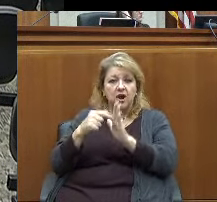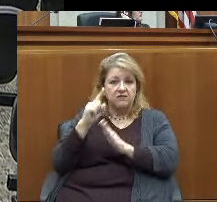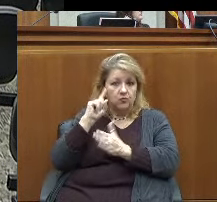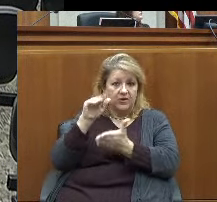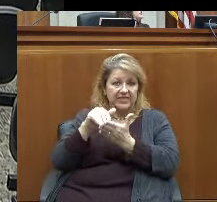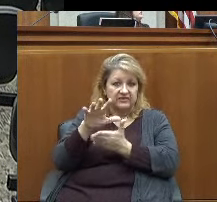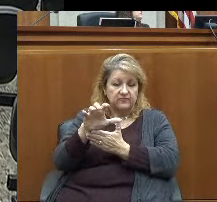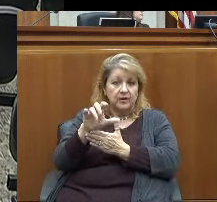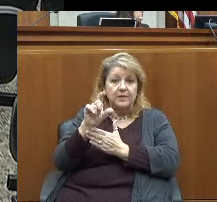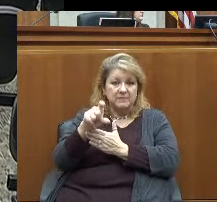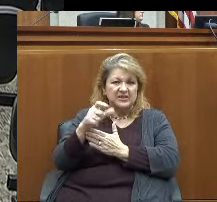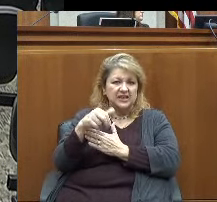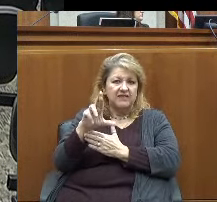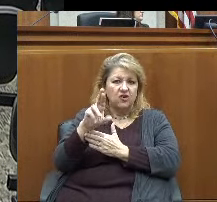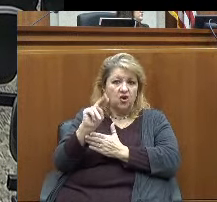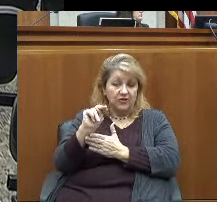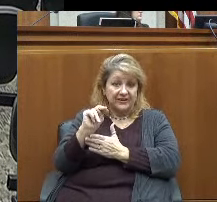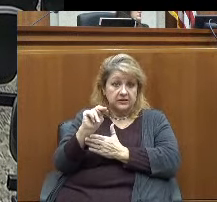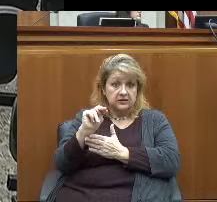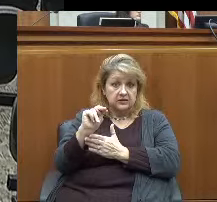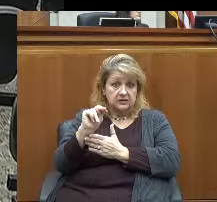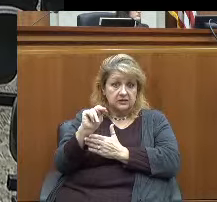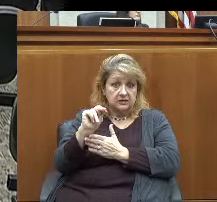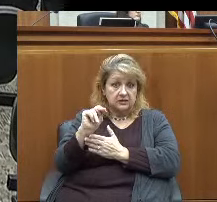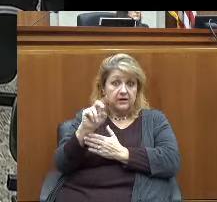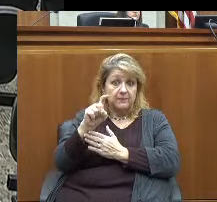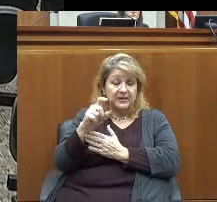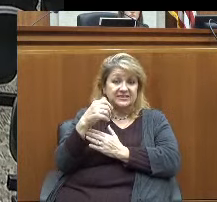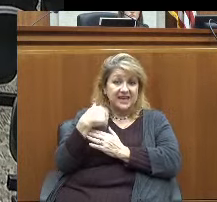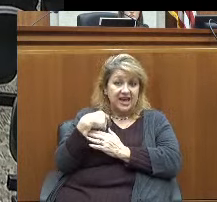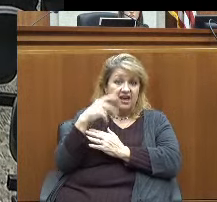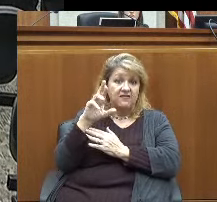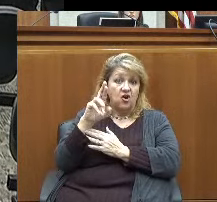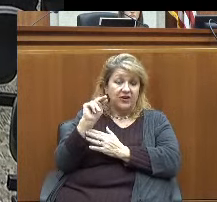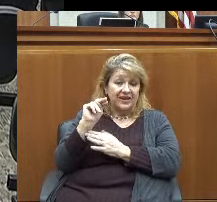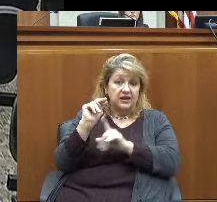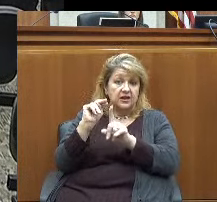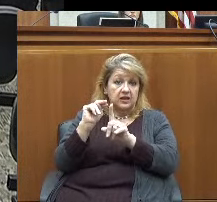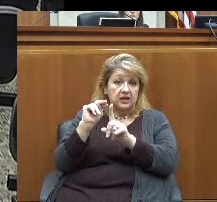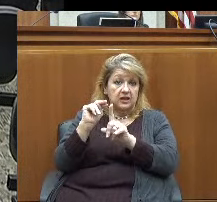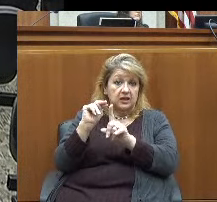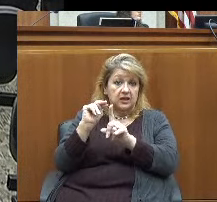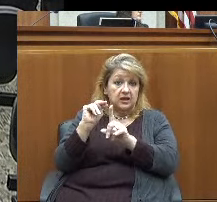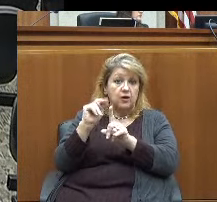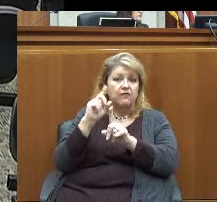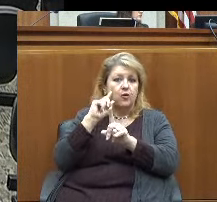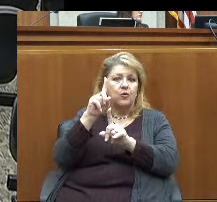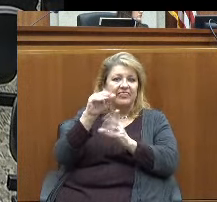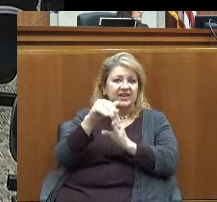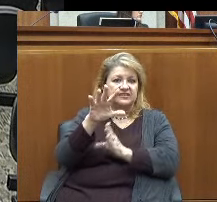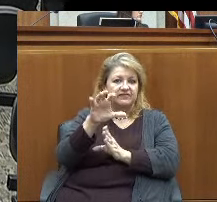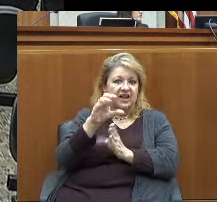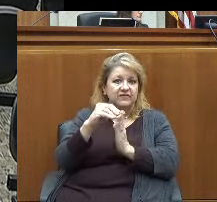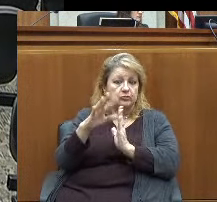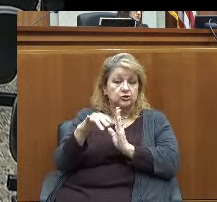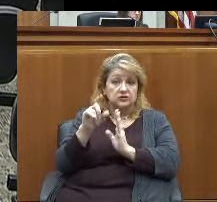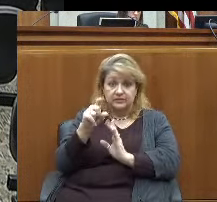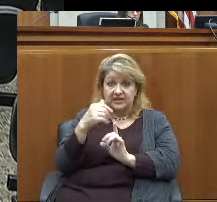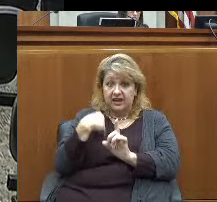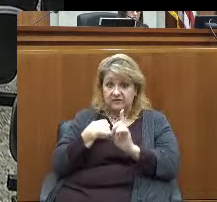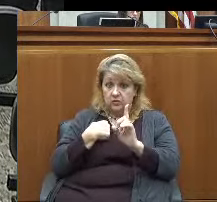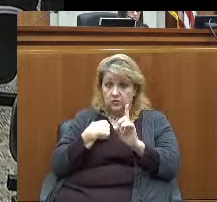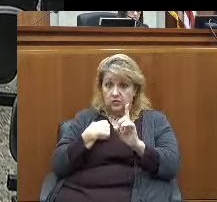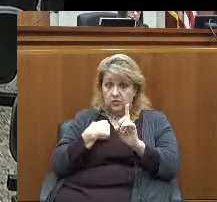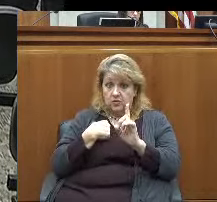have the registered nurse before they can hire a practical nurse. Yeah, so you have to have